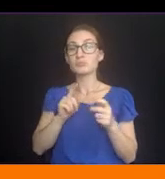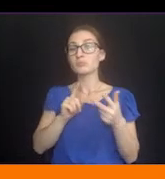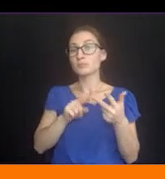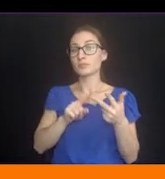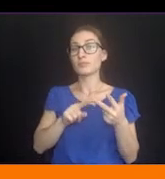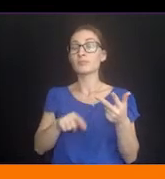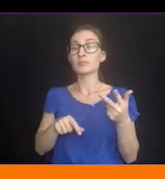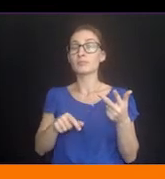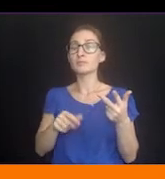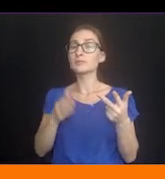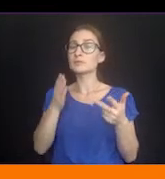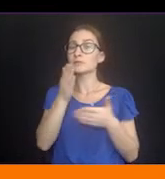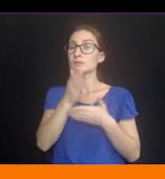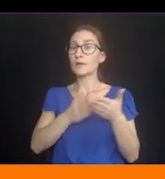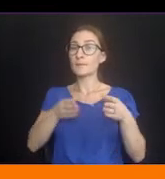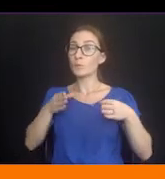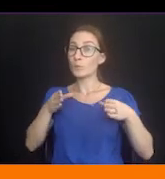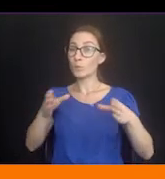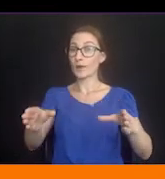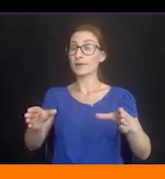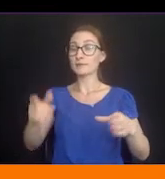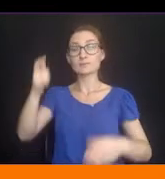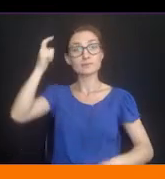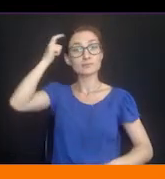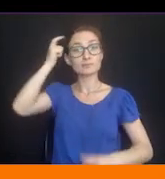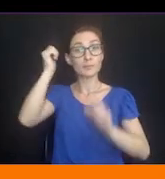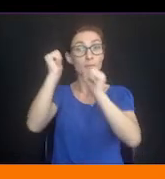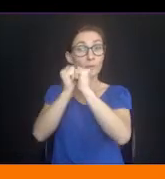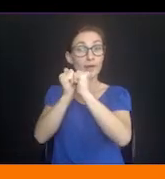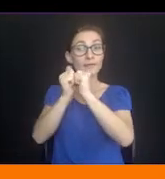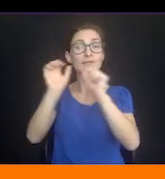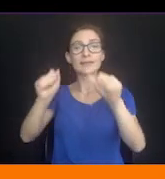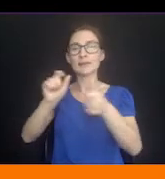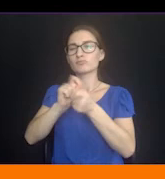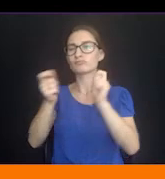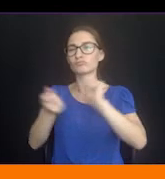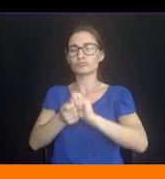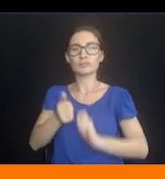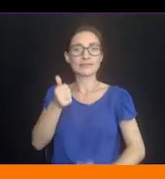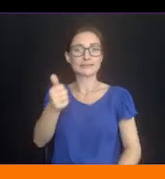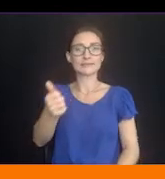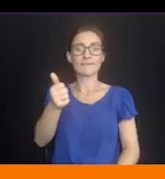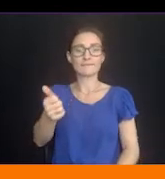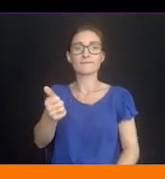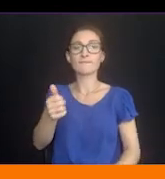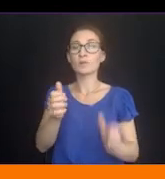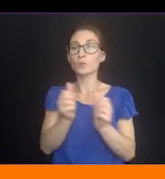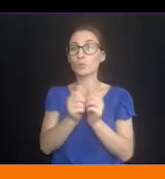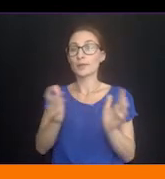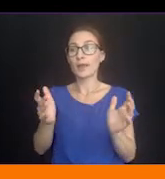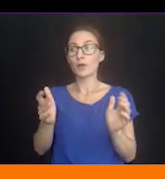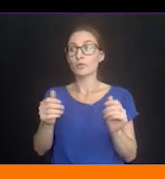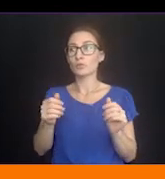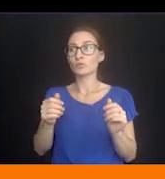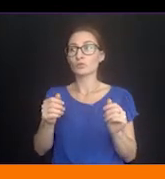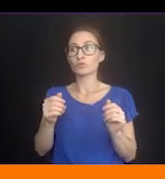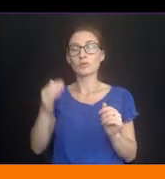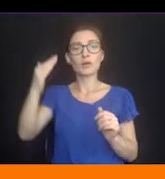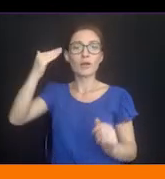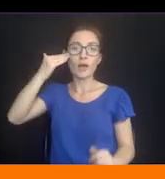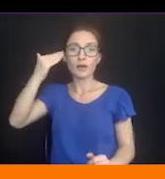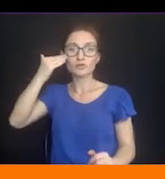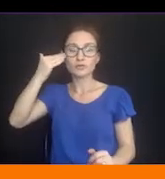won't spend too much time with today is that there are ways for your brain to shift on its